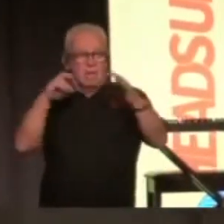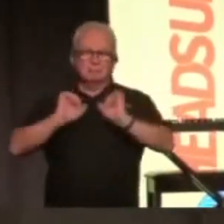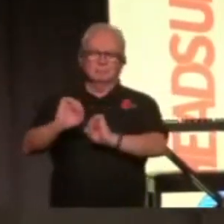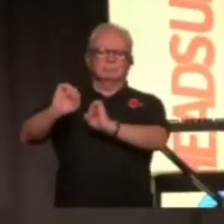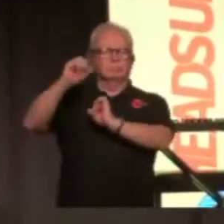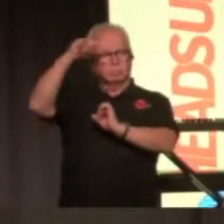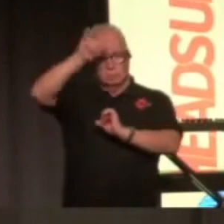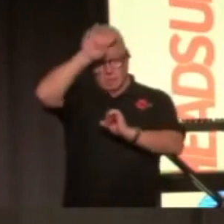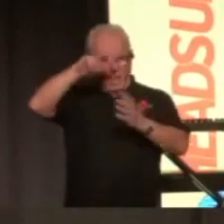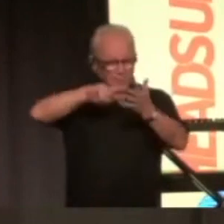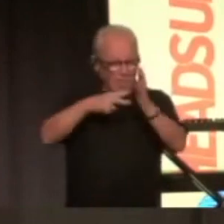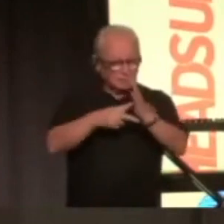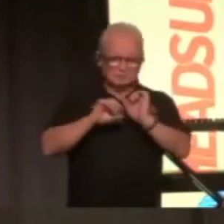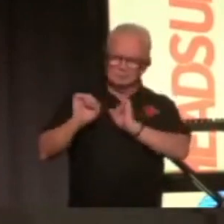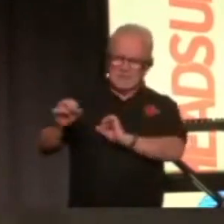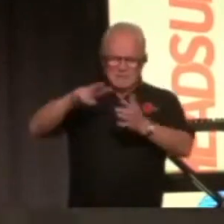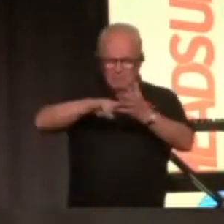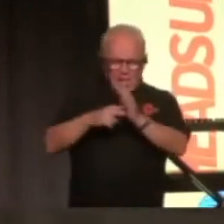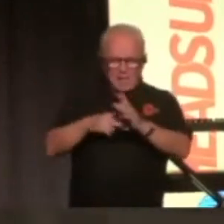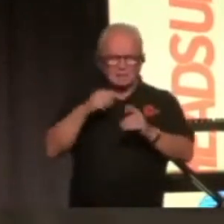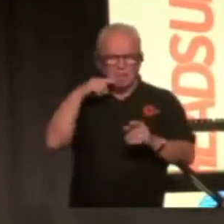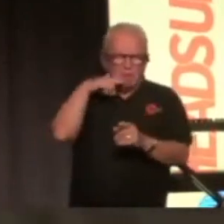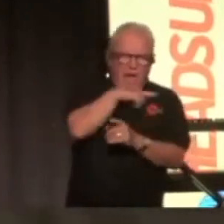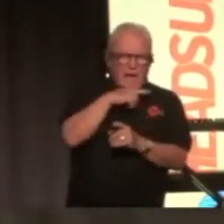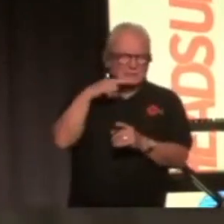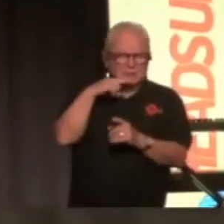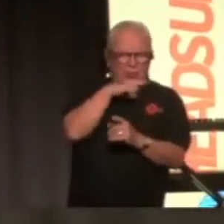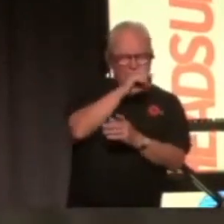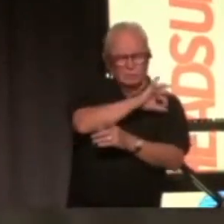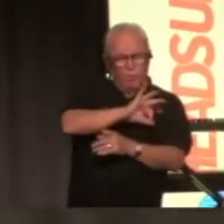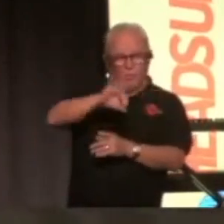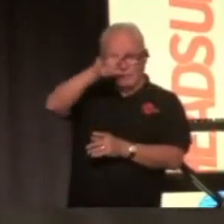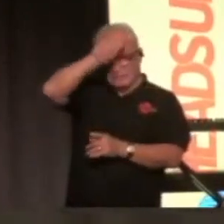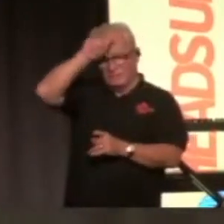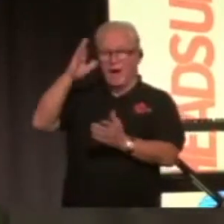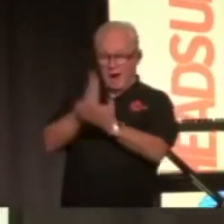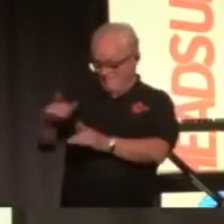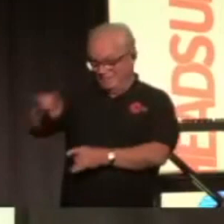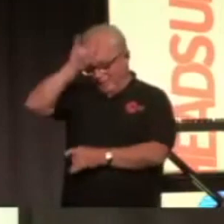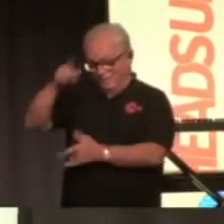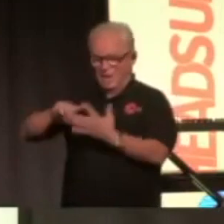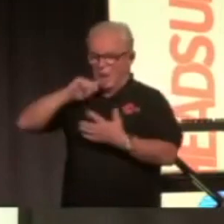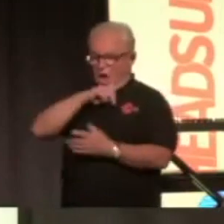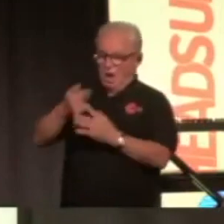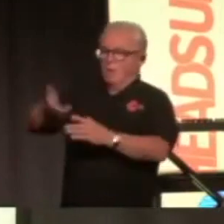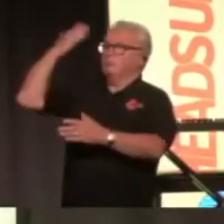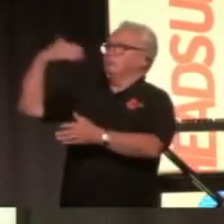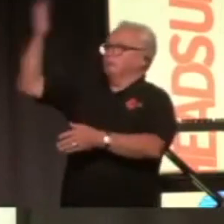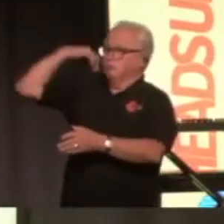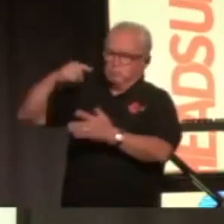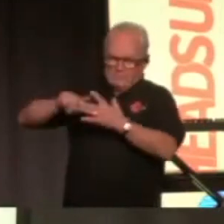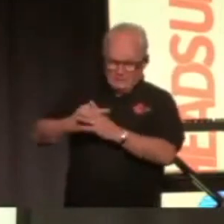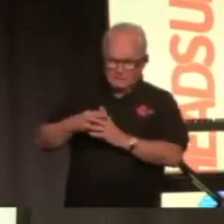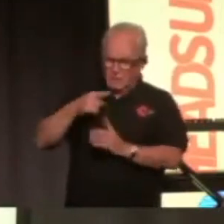The antics, the strategies, the schemes, the lies of the devil. Do you know he was a liar from the beginning? Right from the beginning,